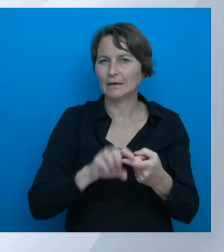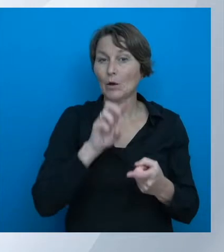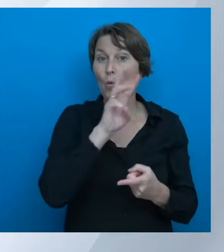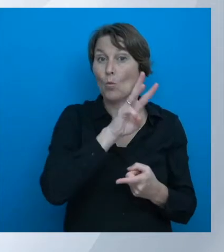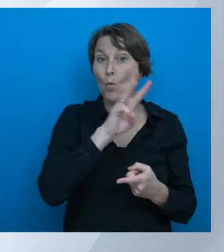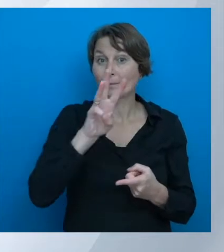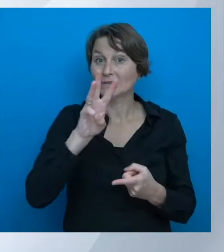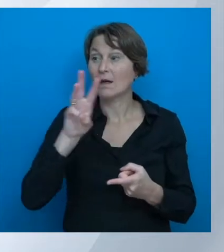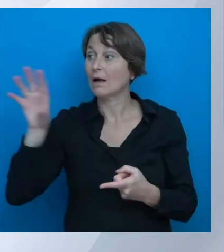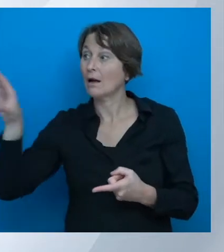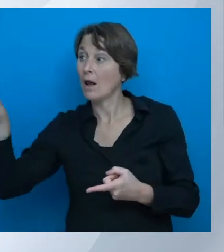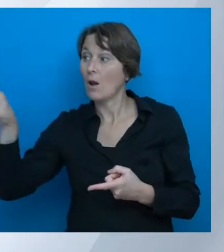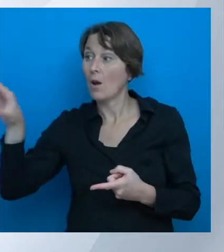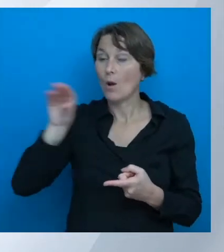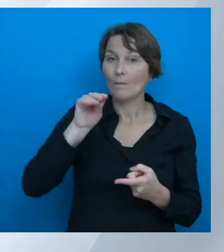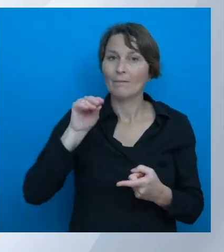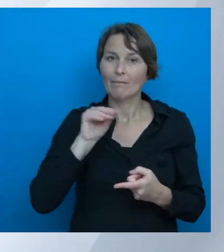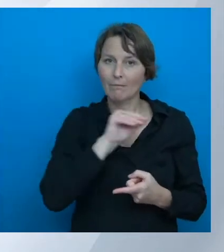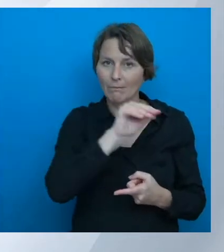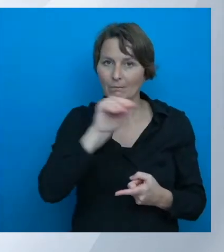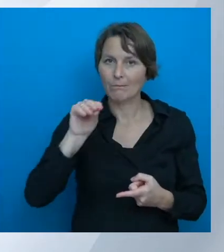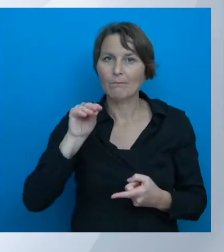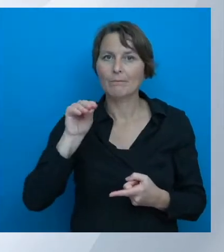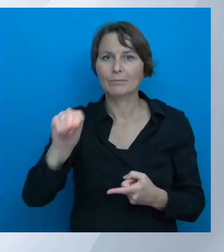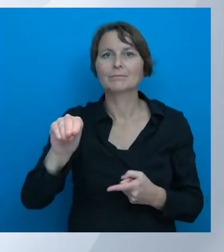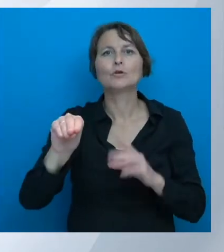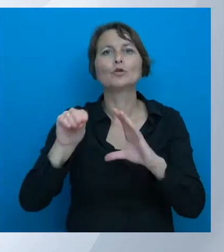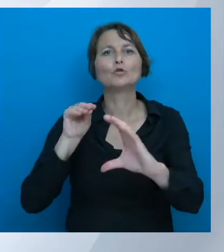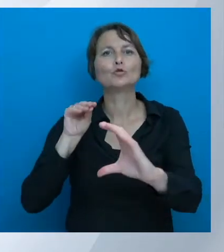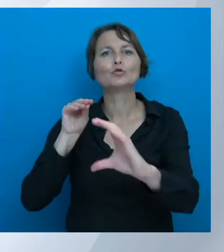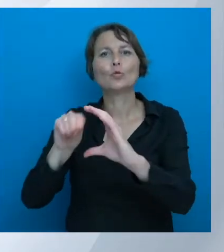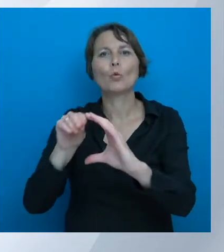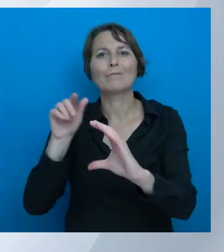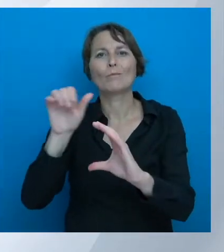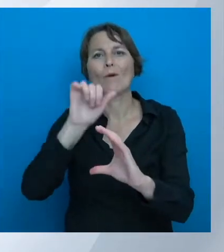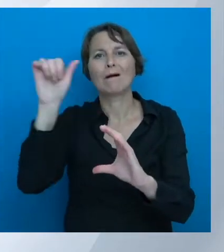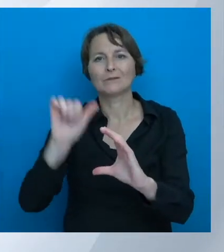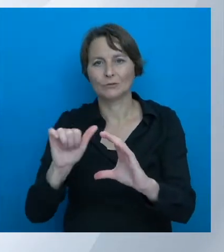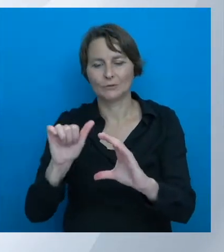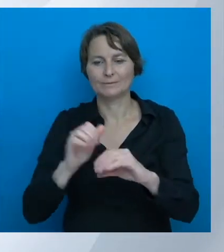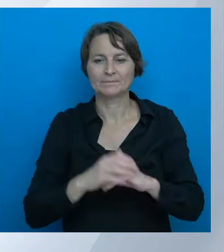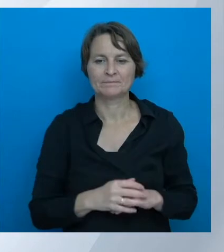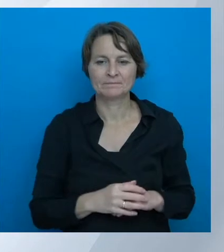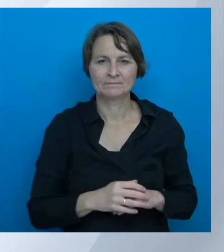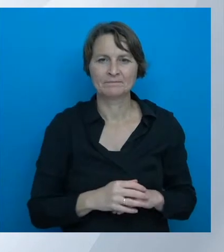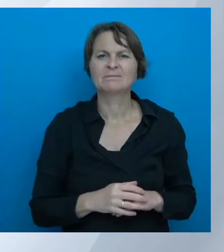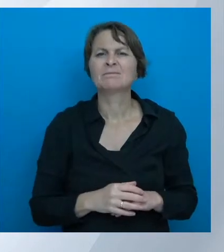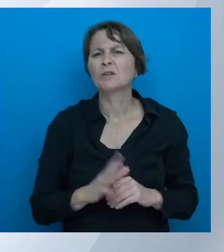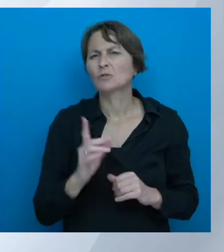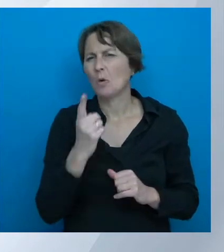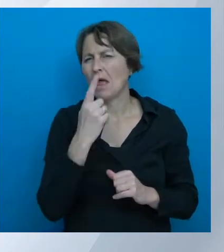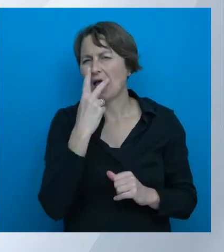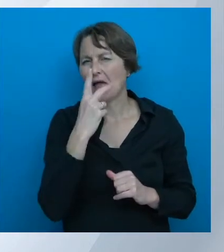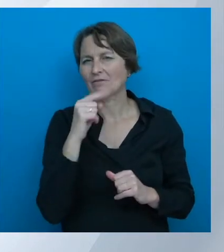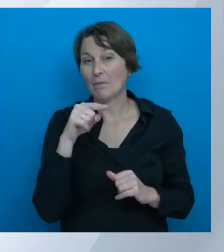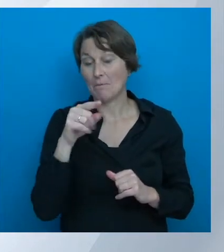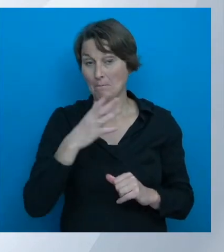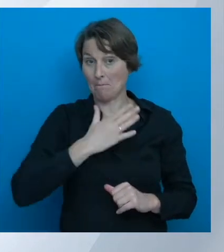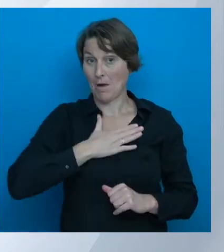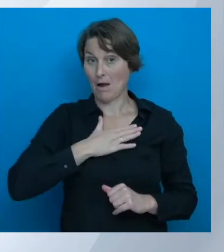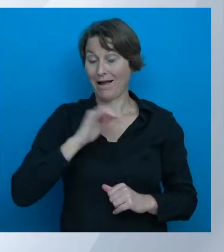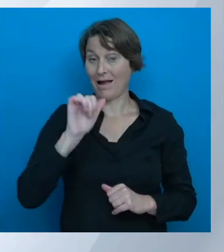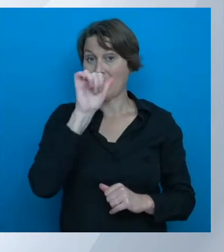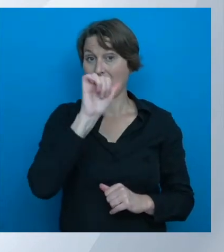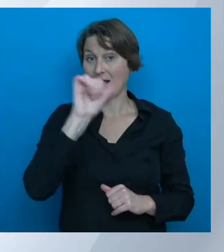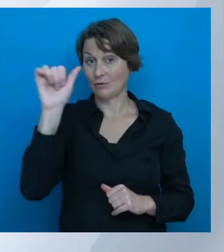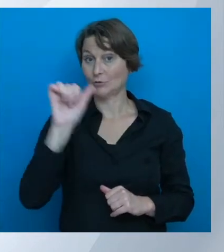storage. Now, throughout this demo, I'm going to be doing a few deploys to my Azure environment. I'm going to be using Azure DevOps